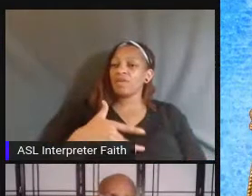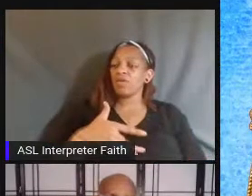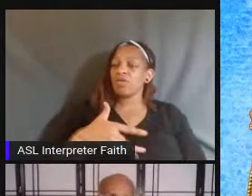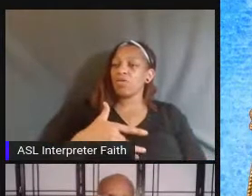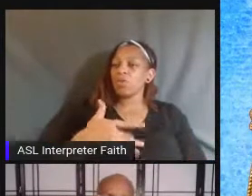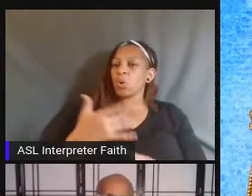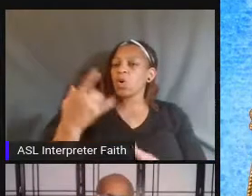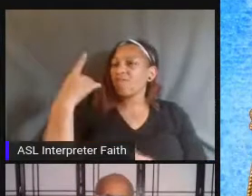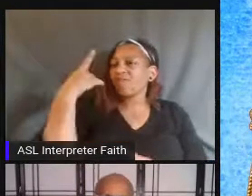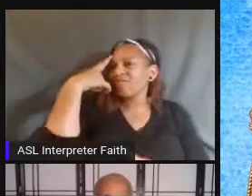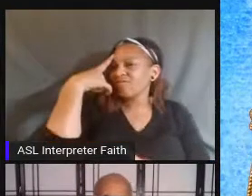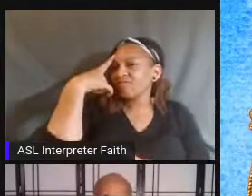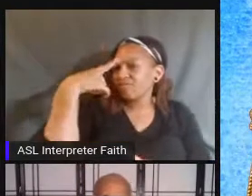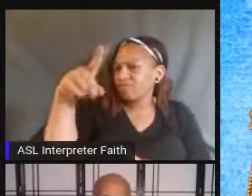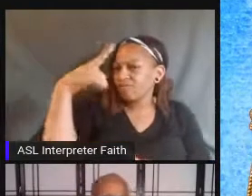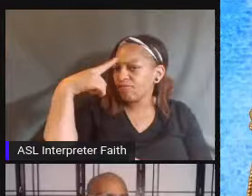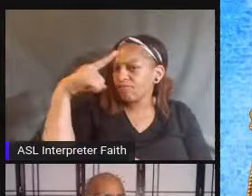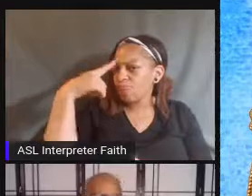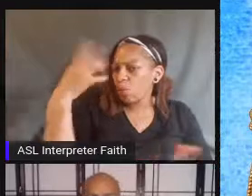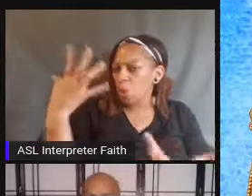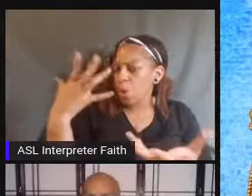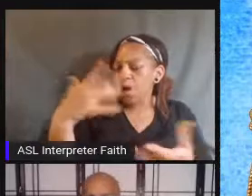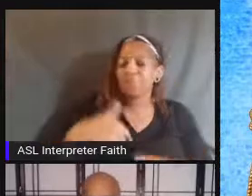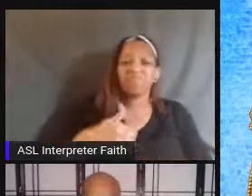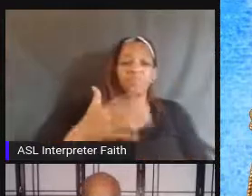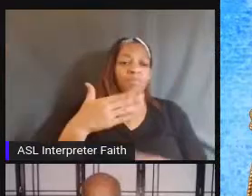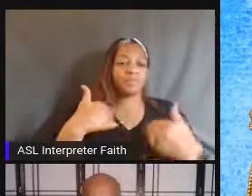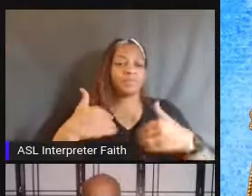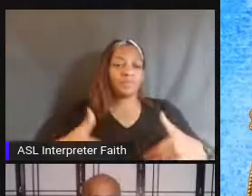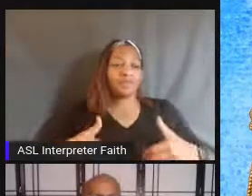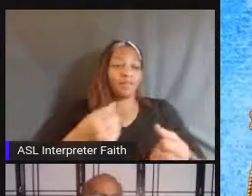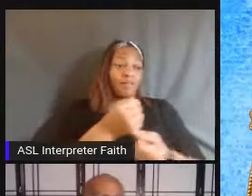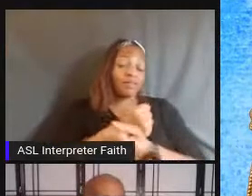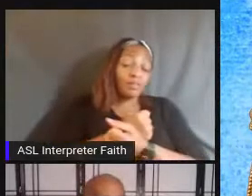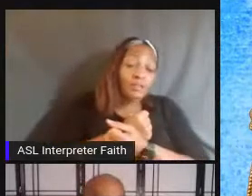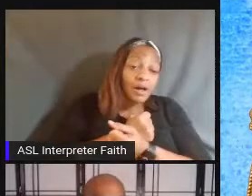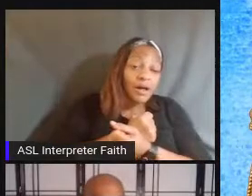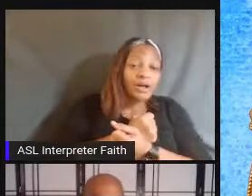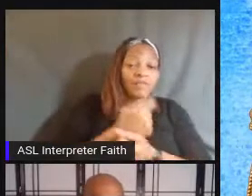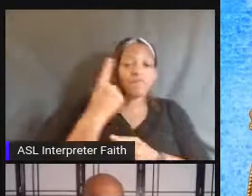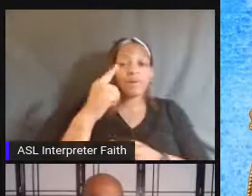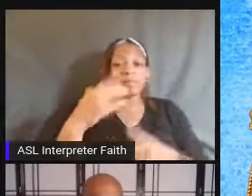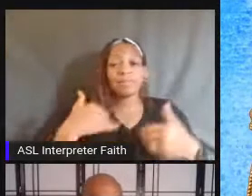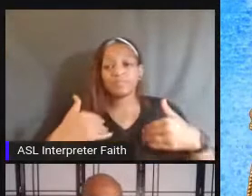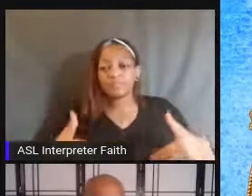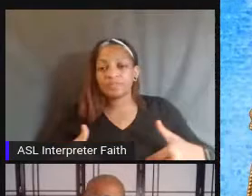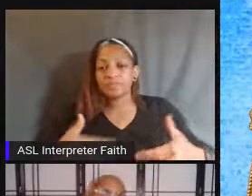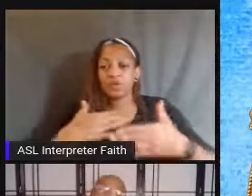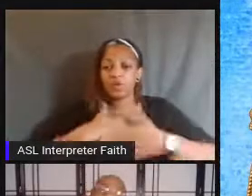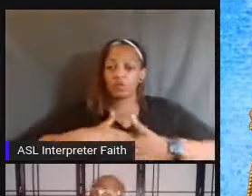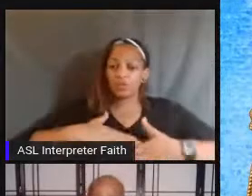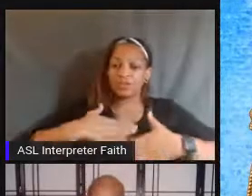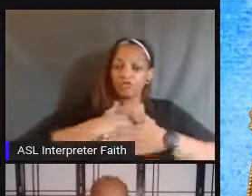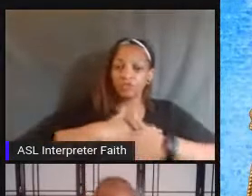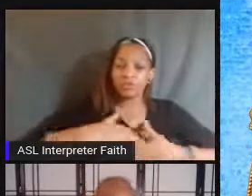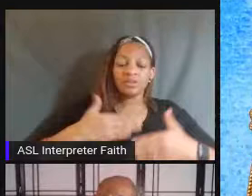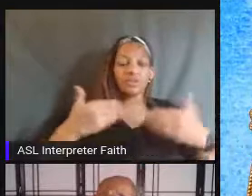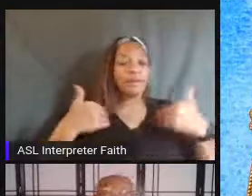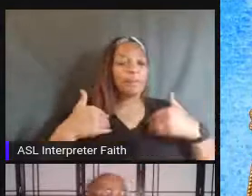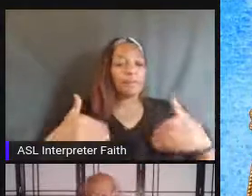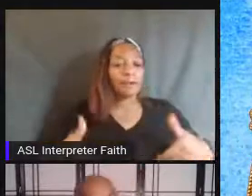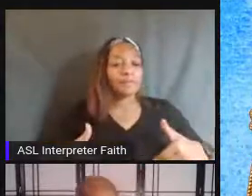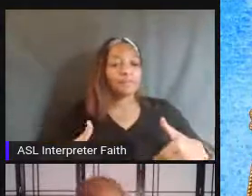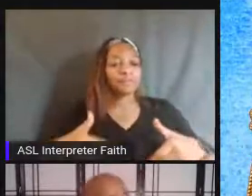for my body? Do I feel love for my body, appreciation for my body? Do I feel in